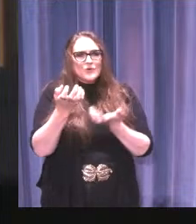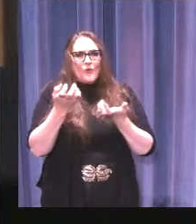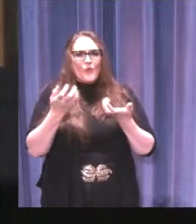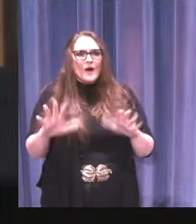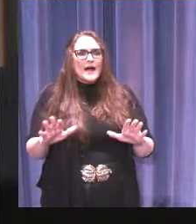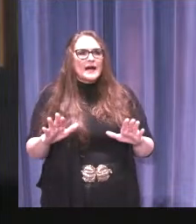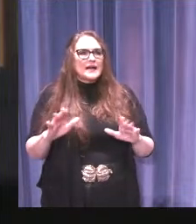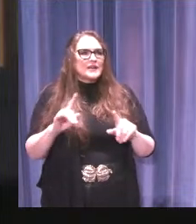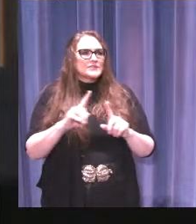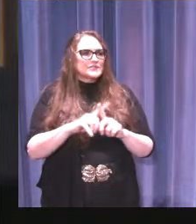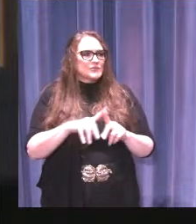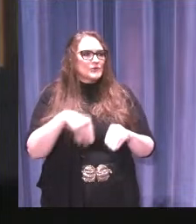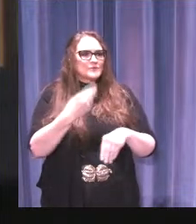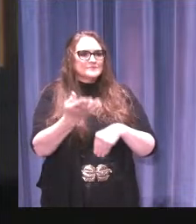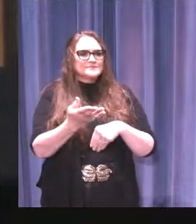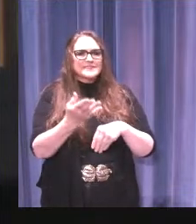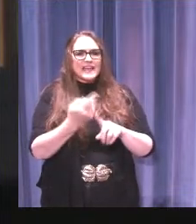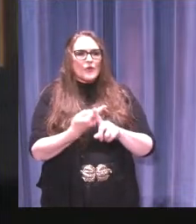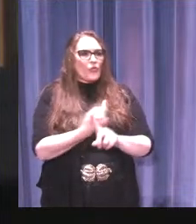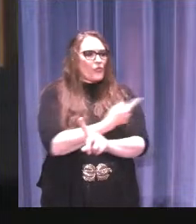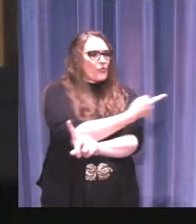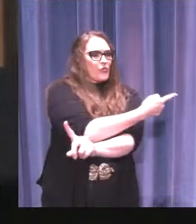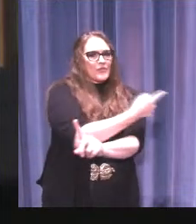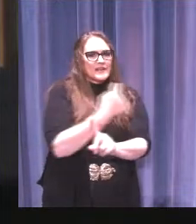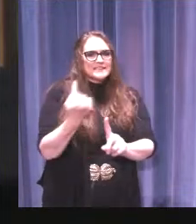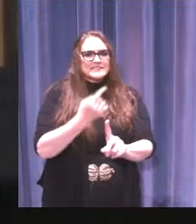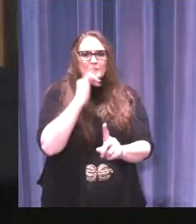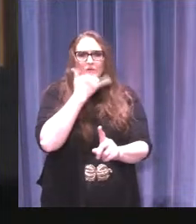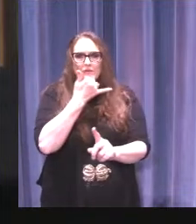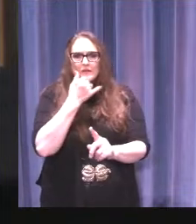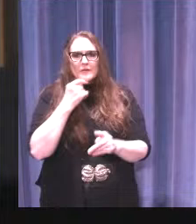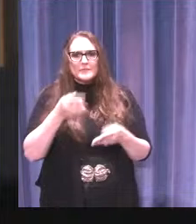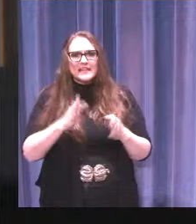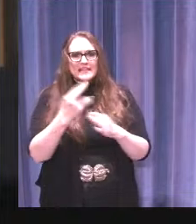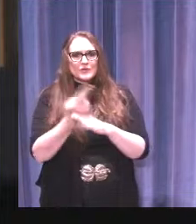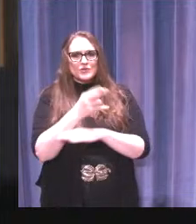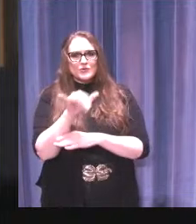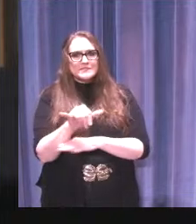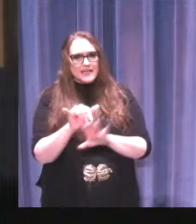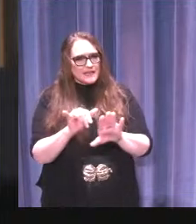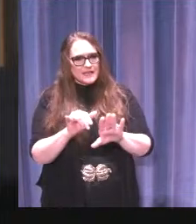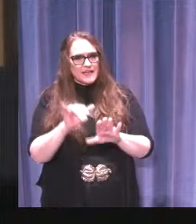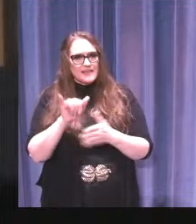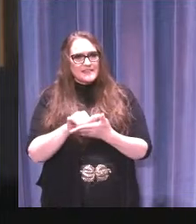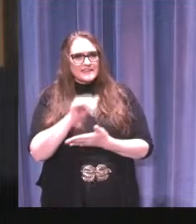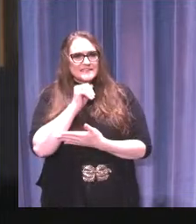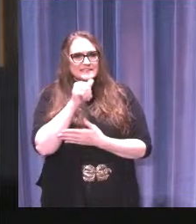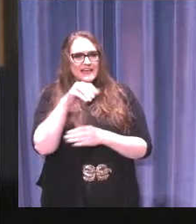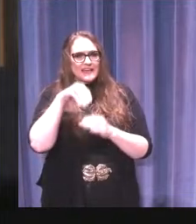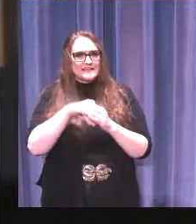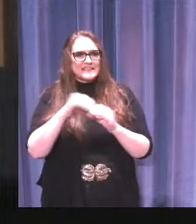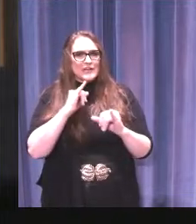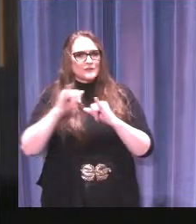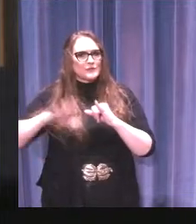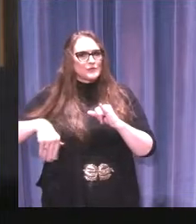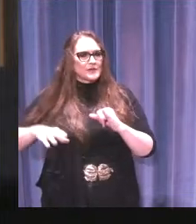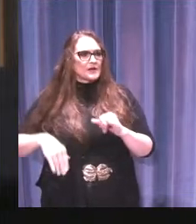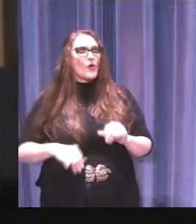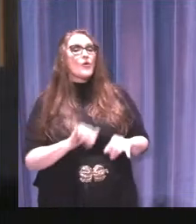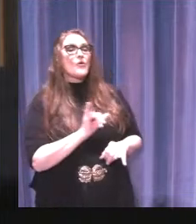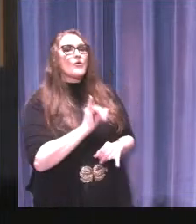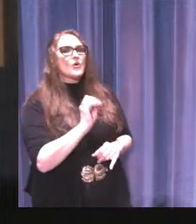to get off script and somebody inadvertently be allowed to use that has not been interviewed at this point. Oh,